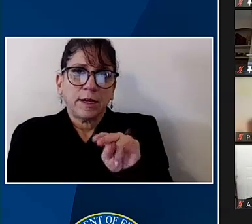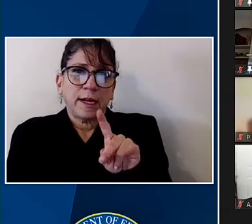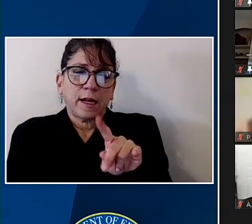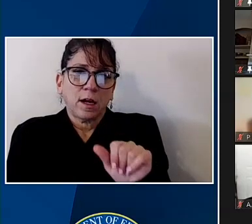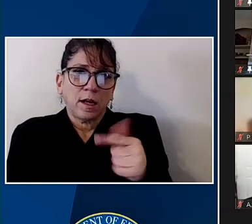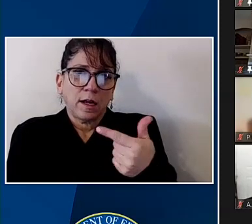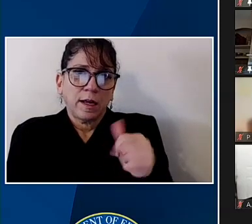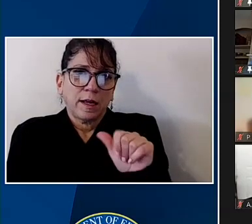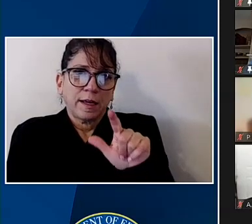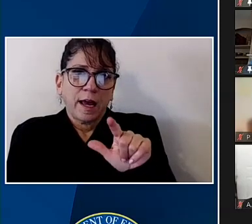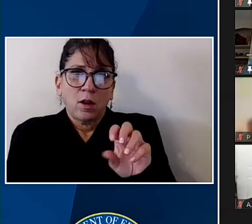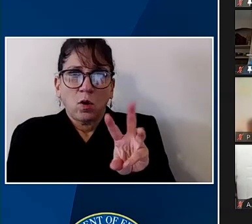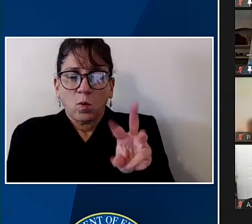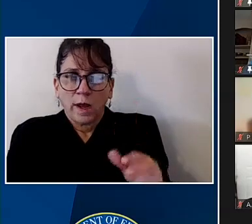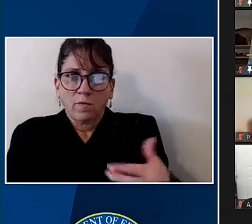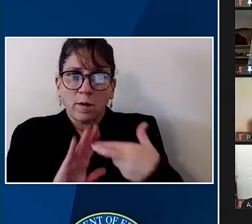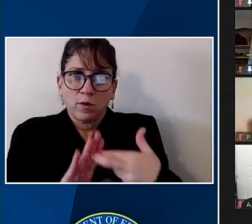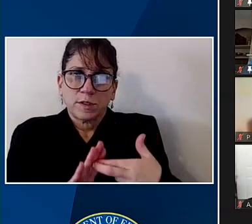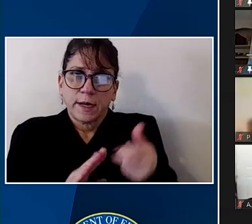themselves.